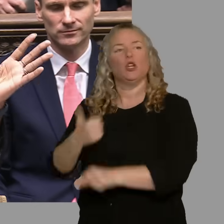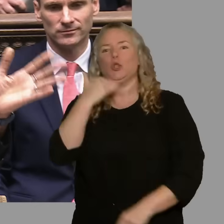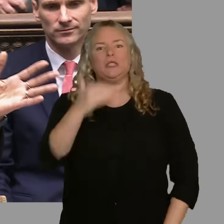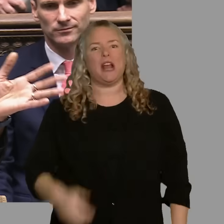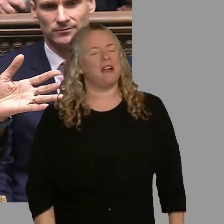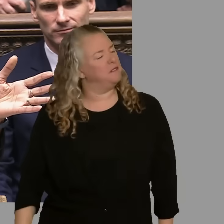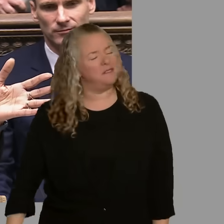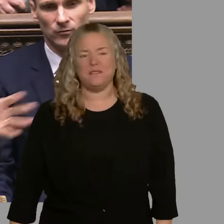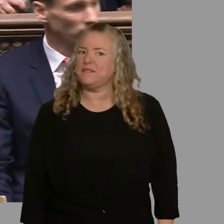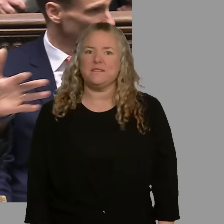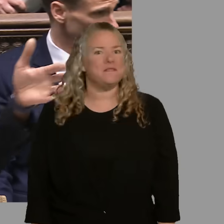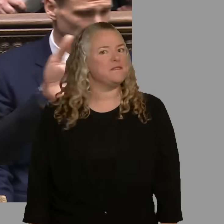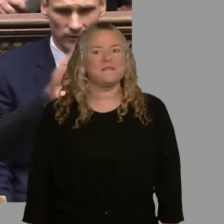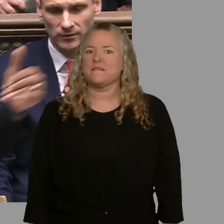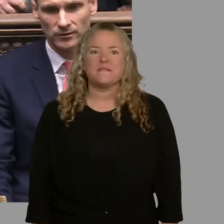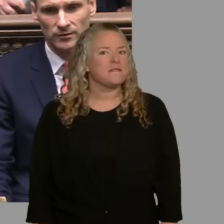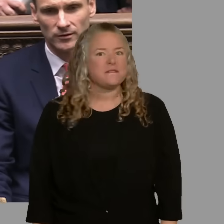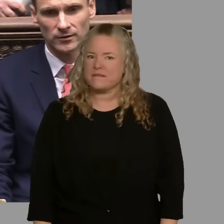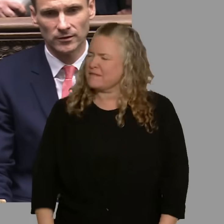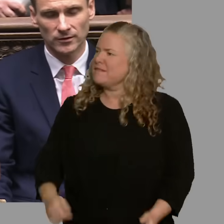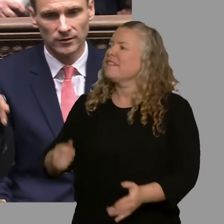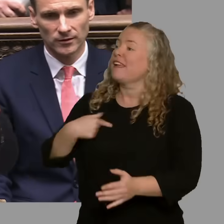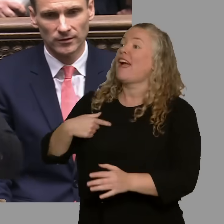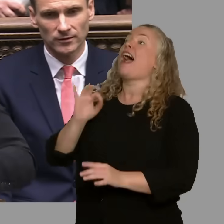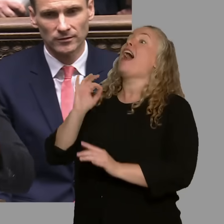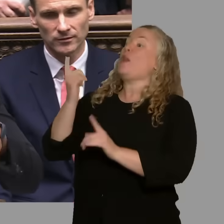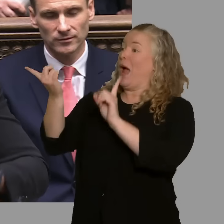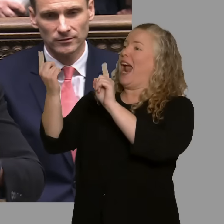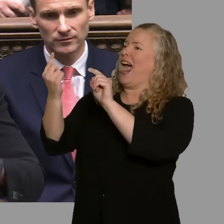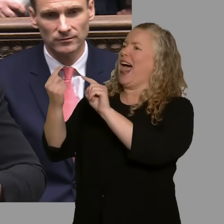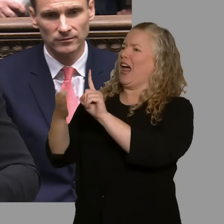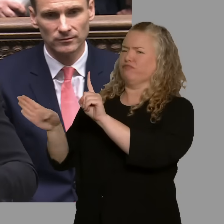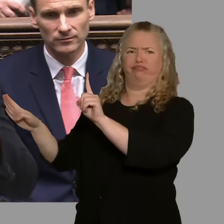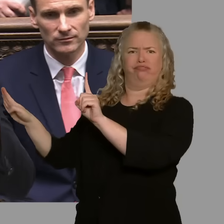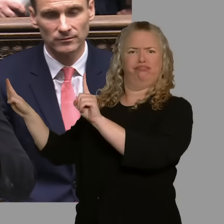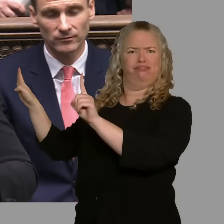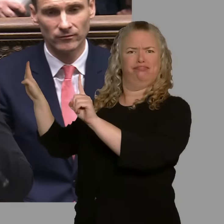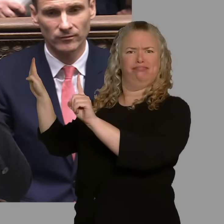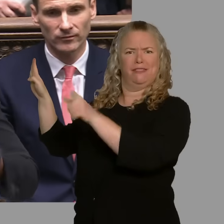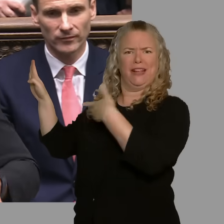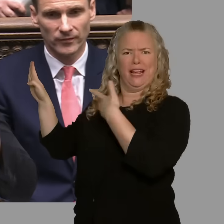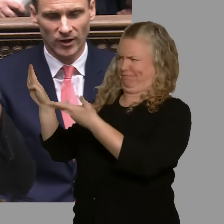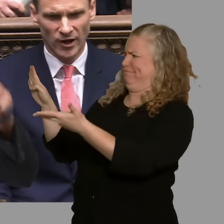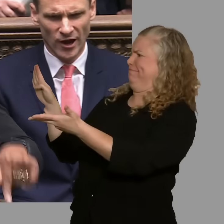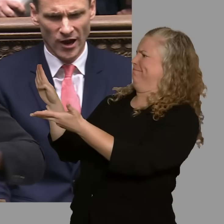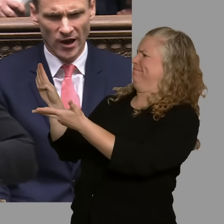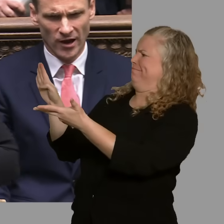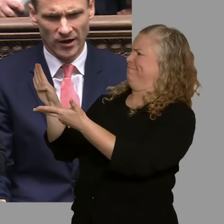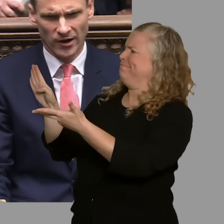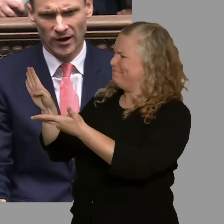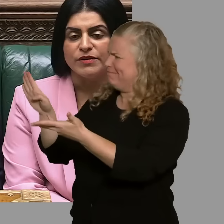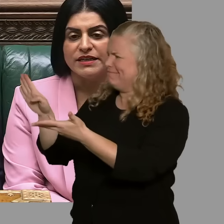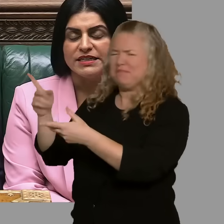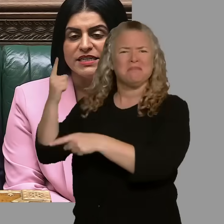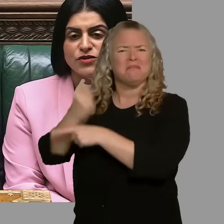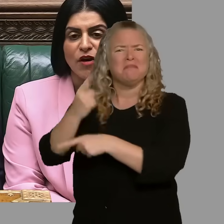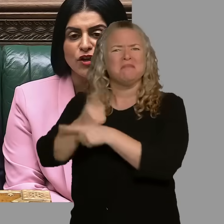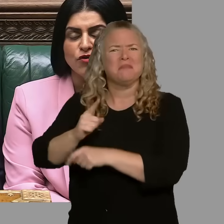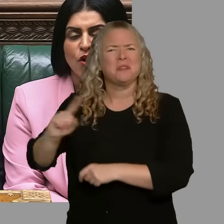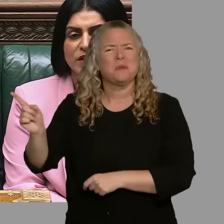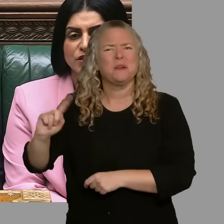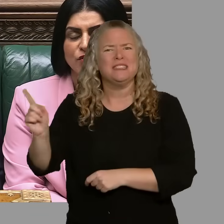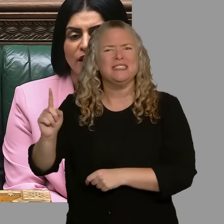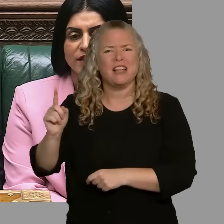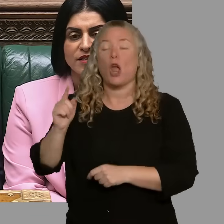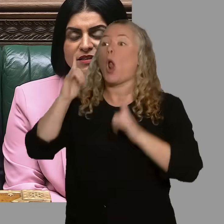of us having a lawyer rather than a leader as the Prime Minister if he can't even get the law right on a matter of national security?